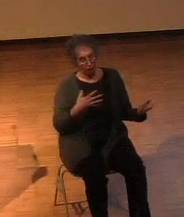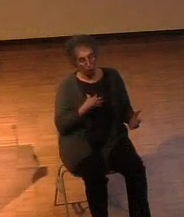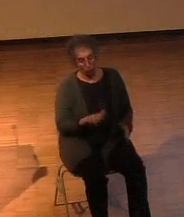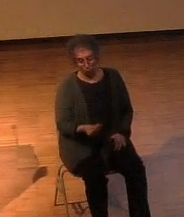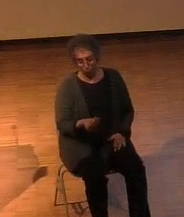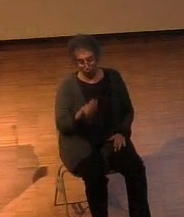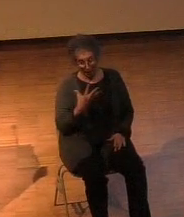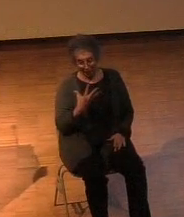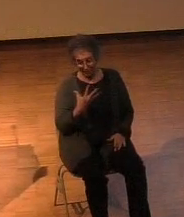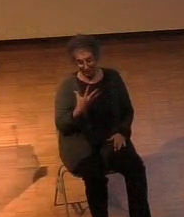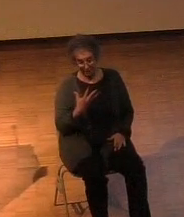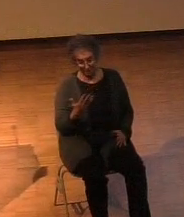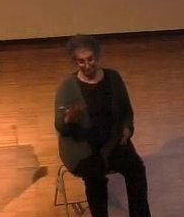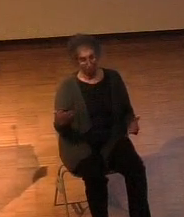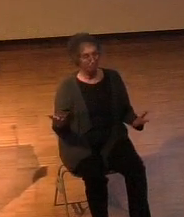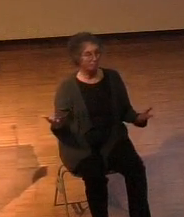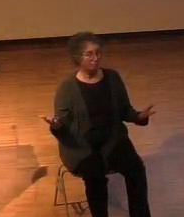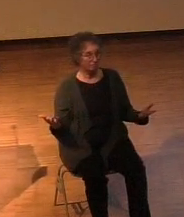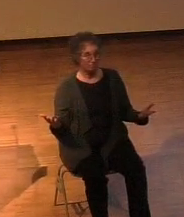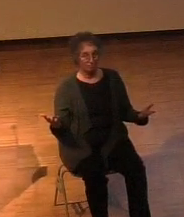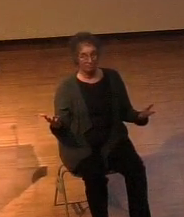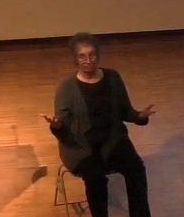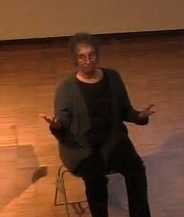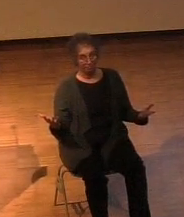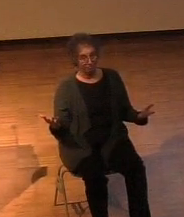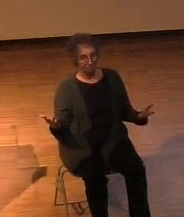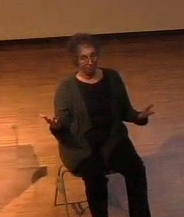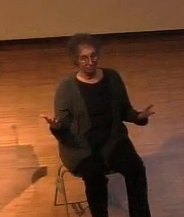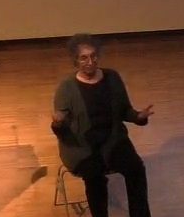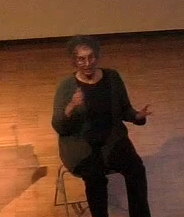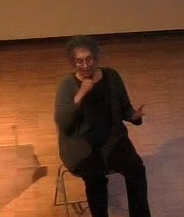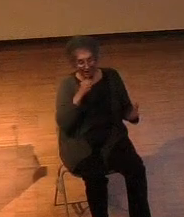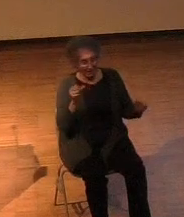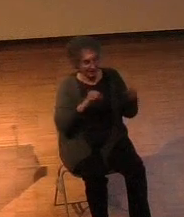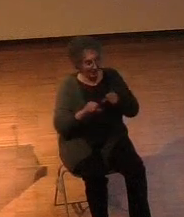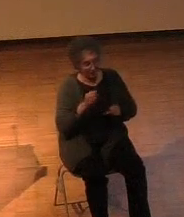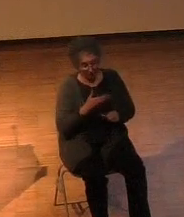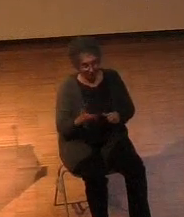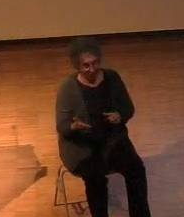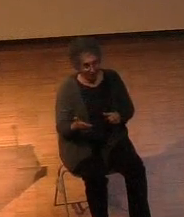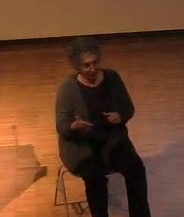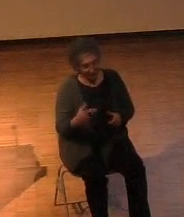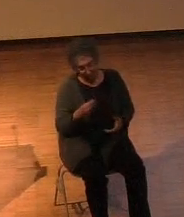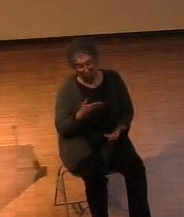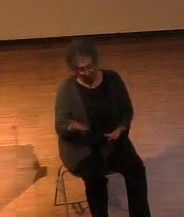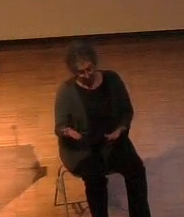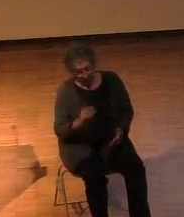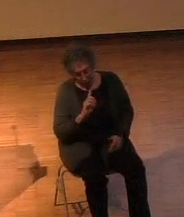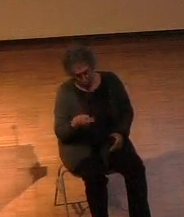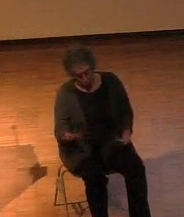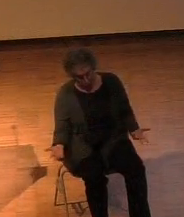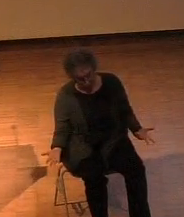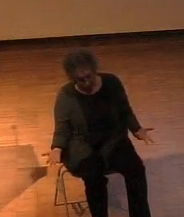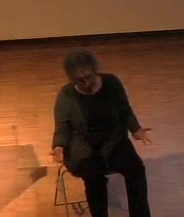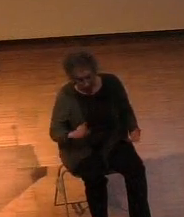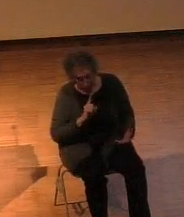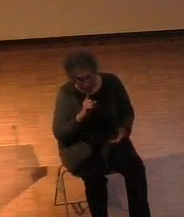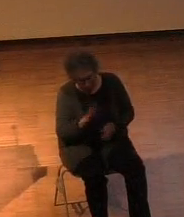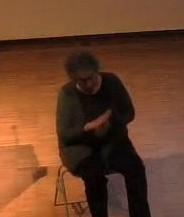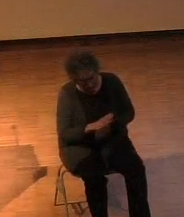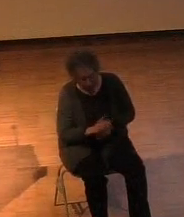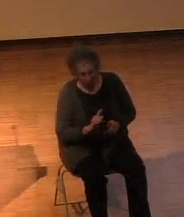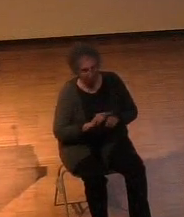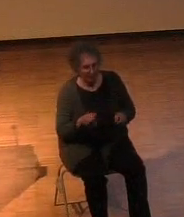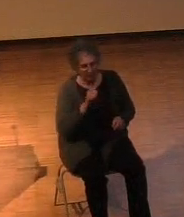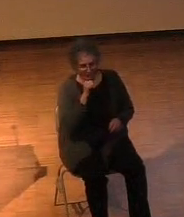whiteness. It's actually not a scientific thing. It's a thing. It's real,